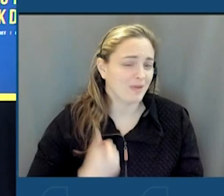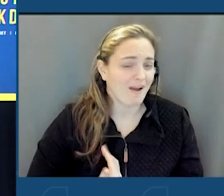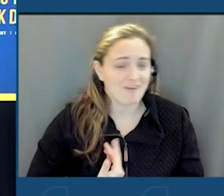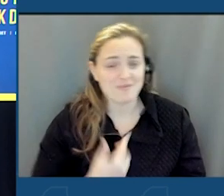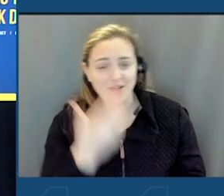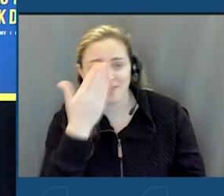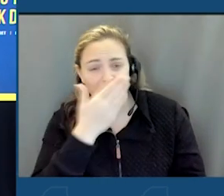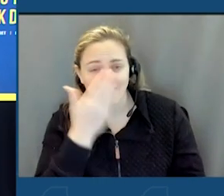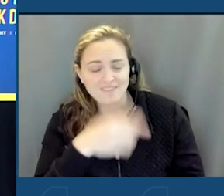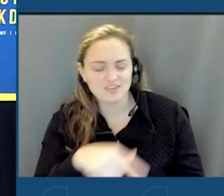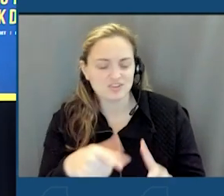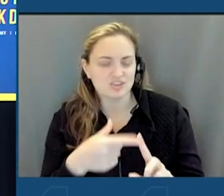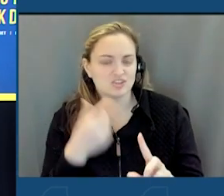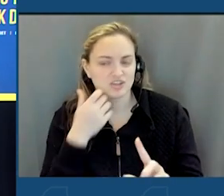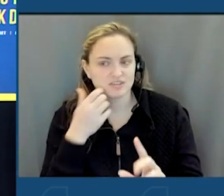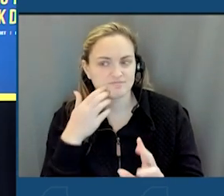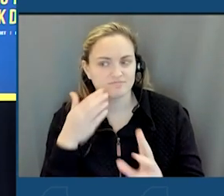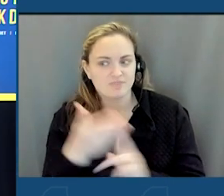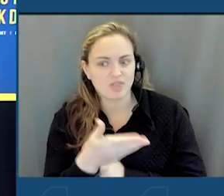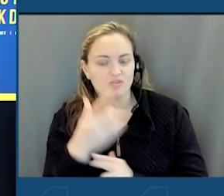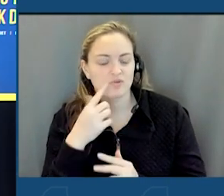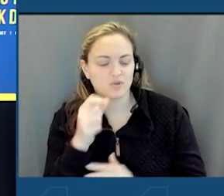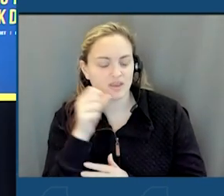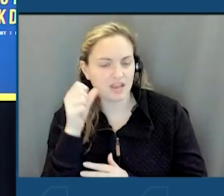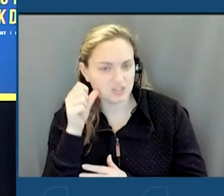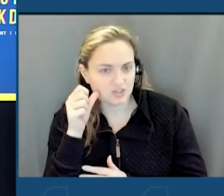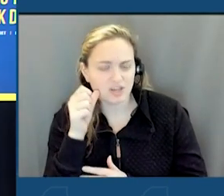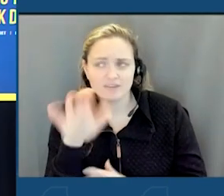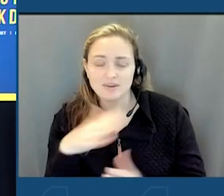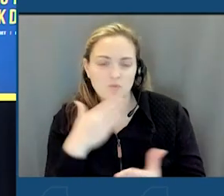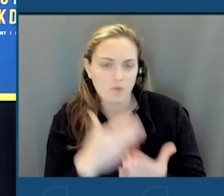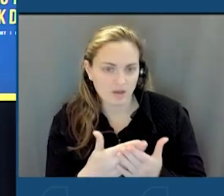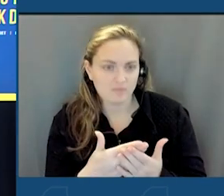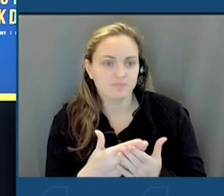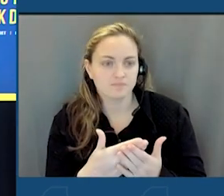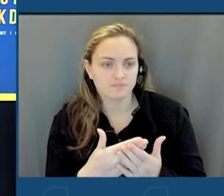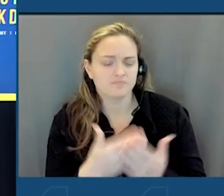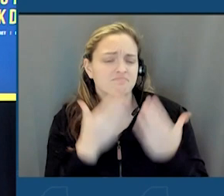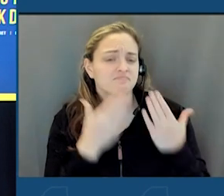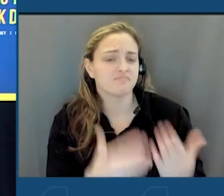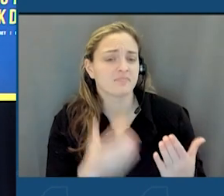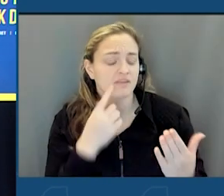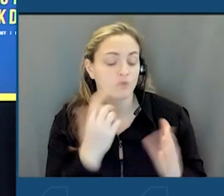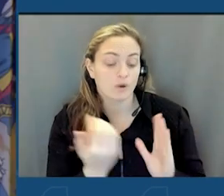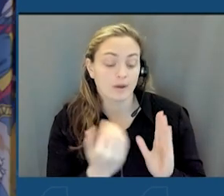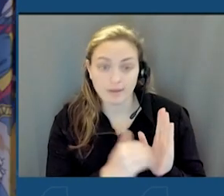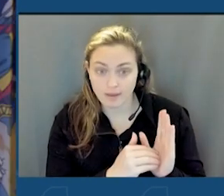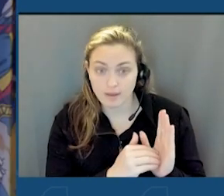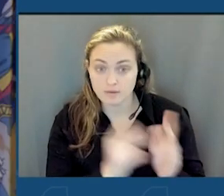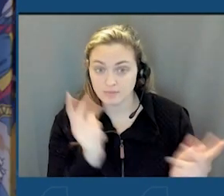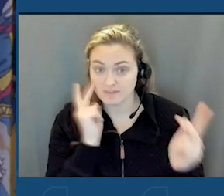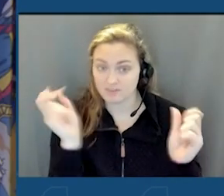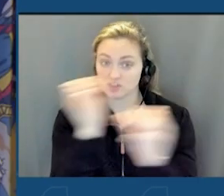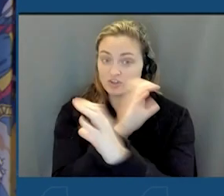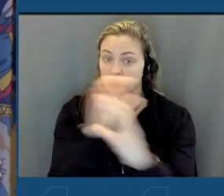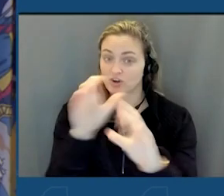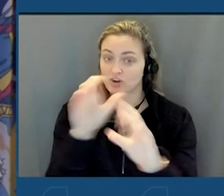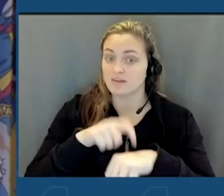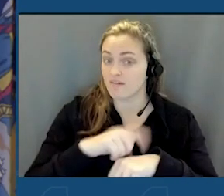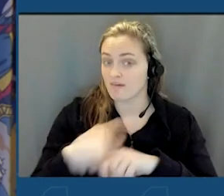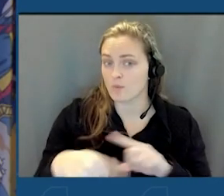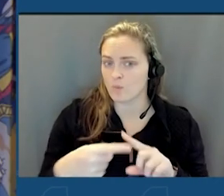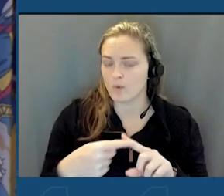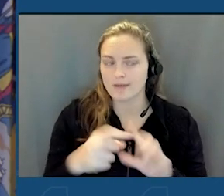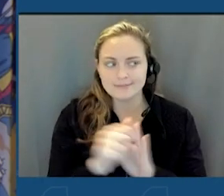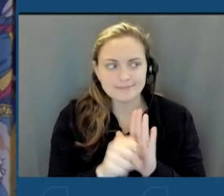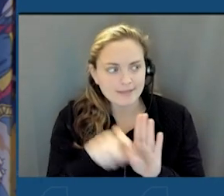She just came through her hearing yesterday in the legislature and did very well. And I want to thank her for, again, being that visionary at a time when the state